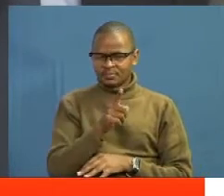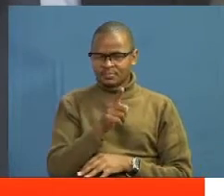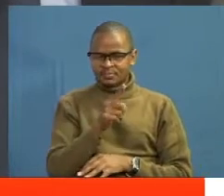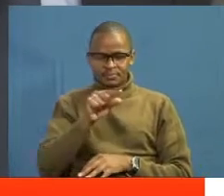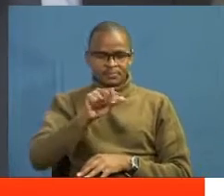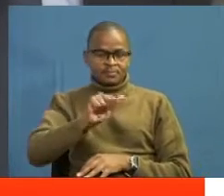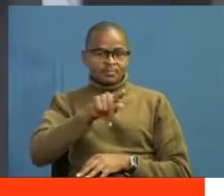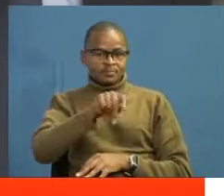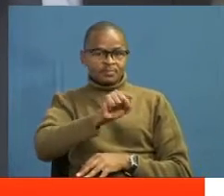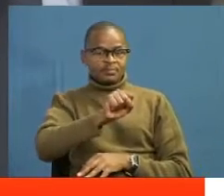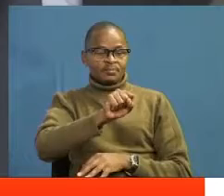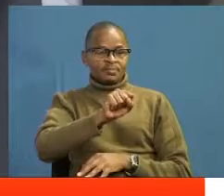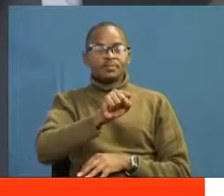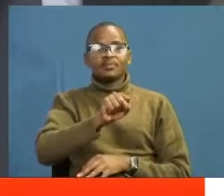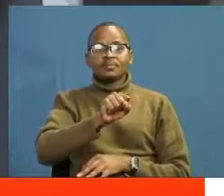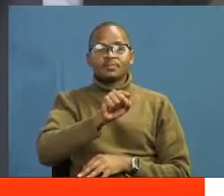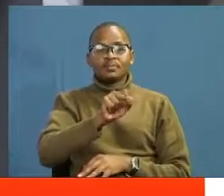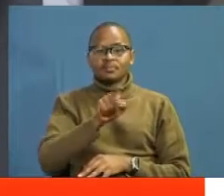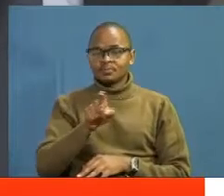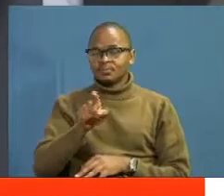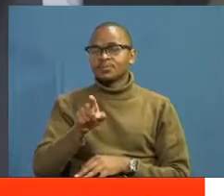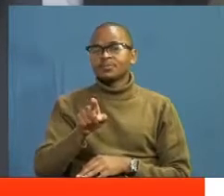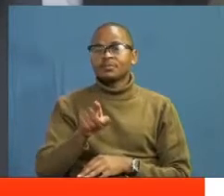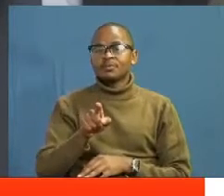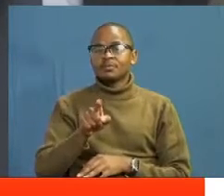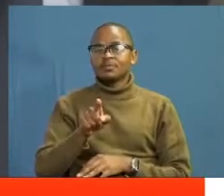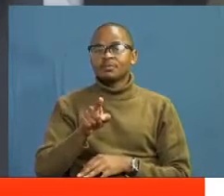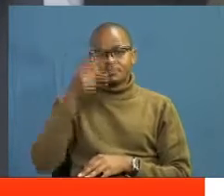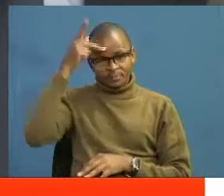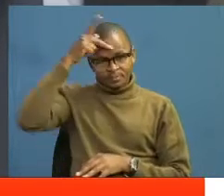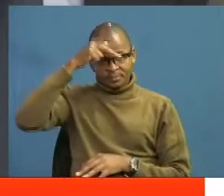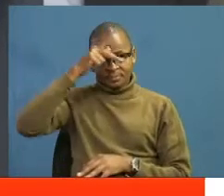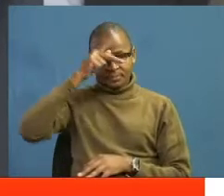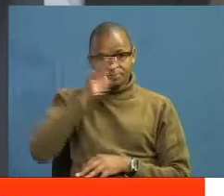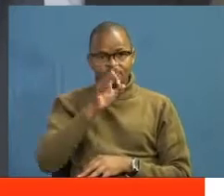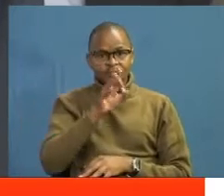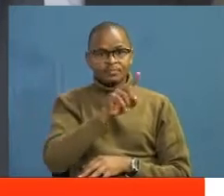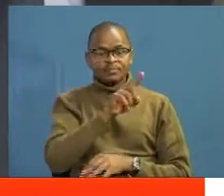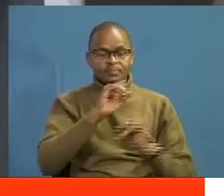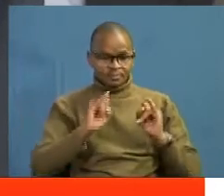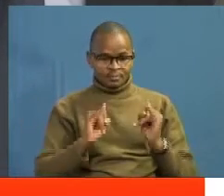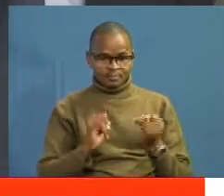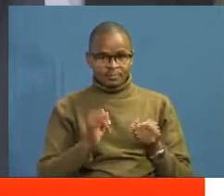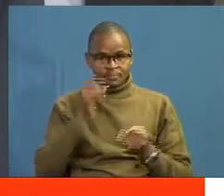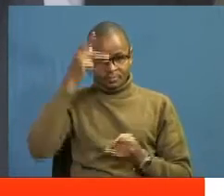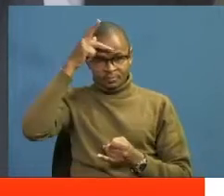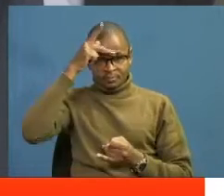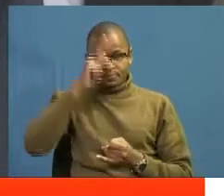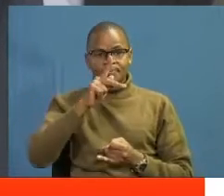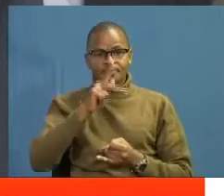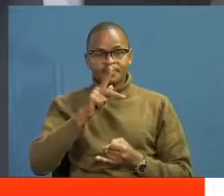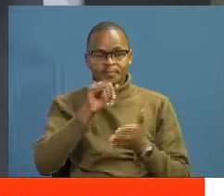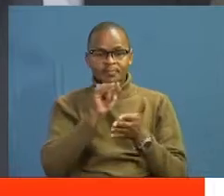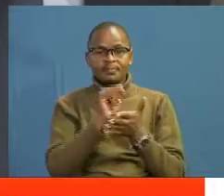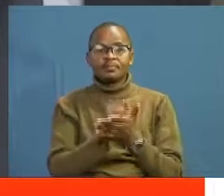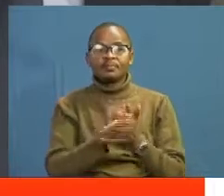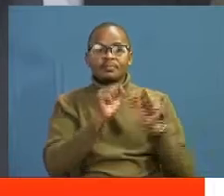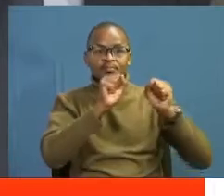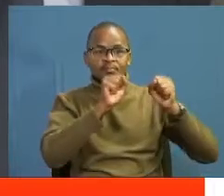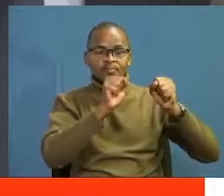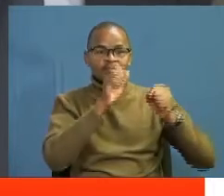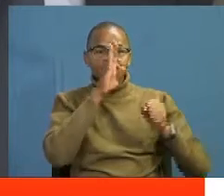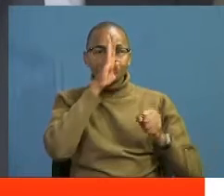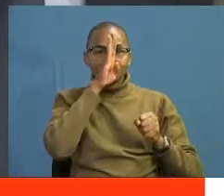gaps? Are there some policies or new policies that can be used